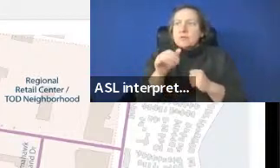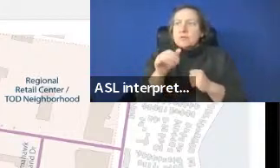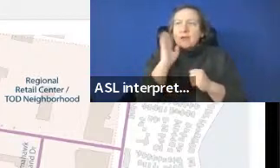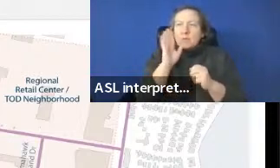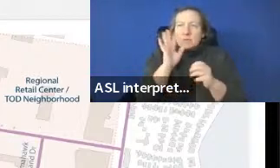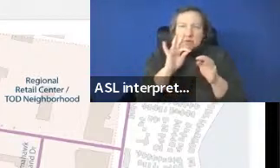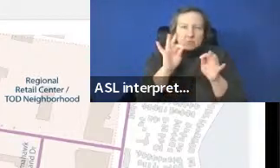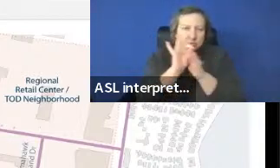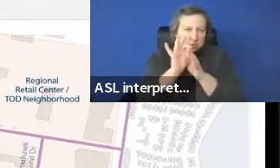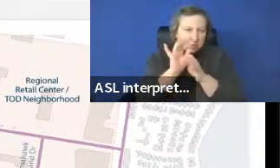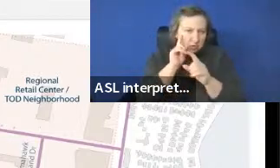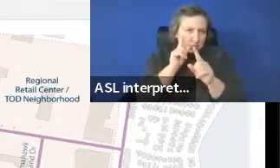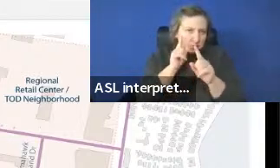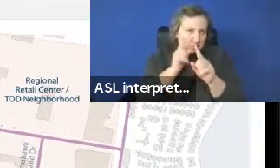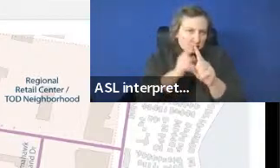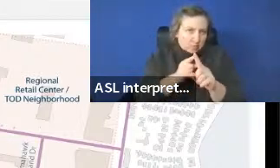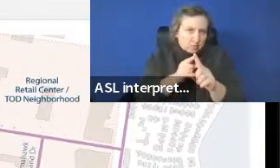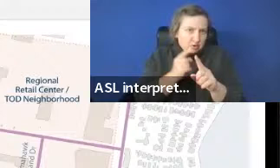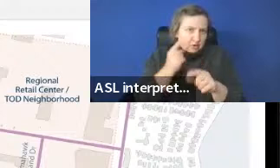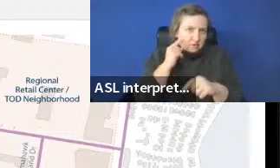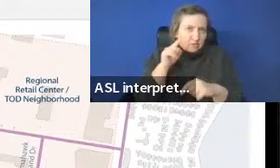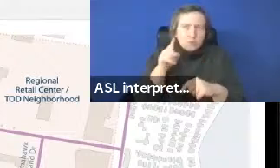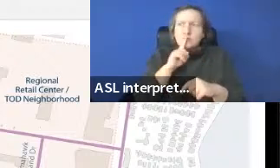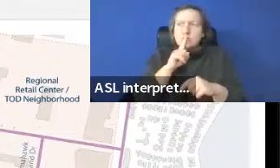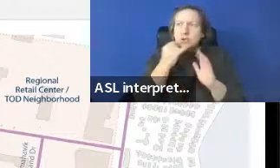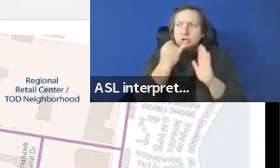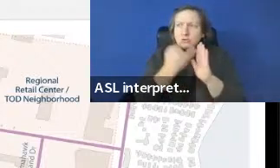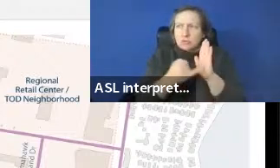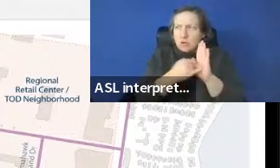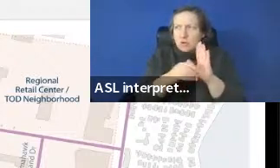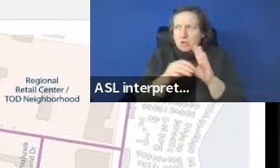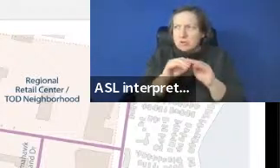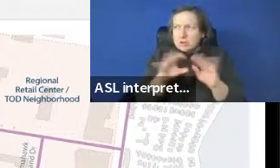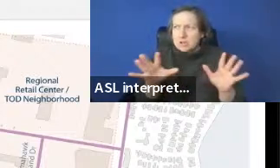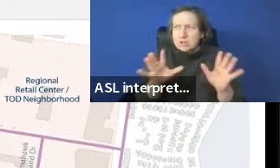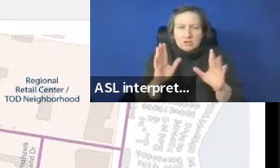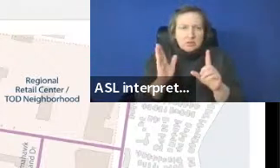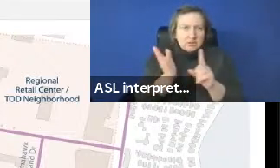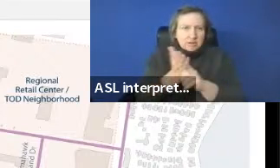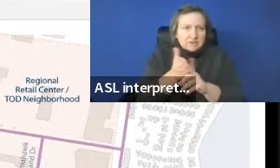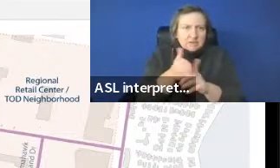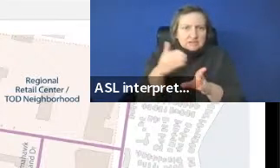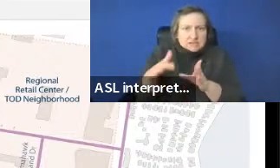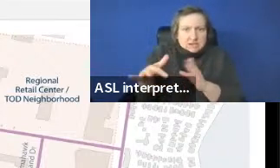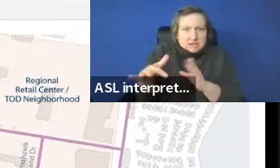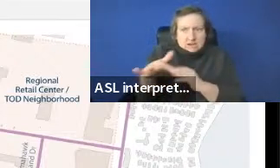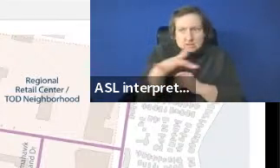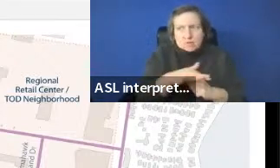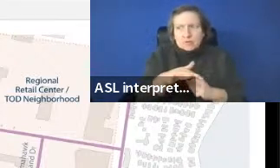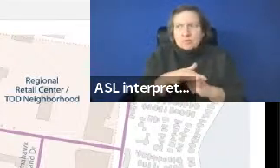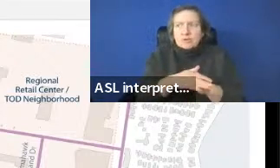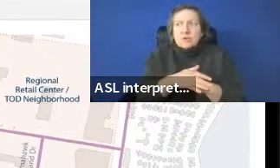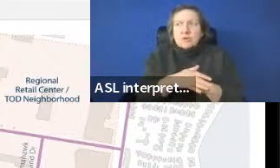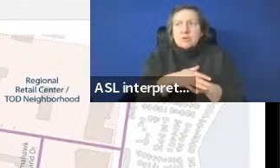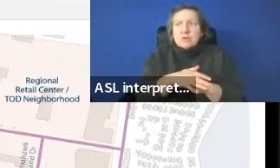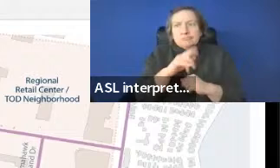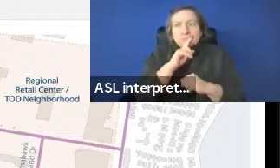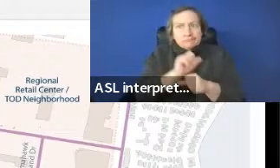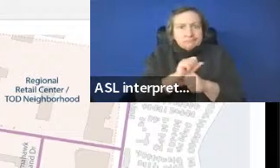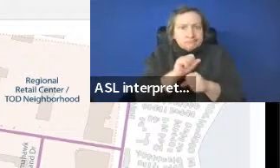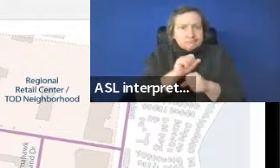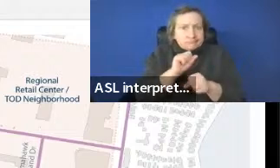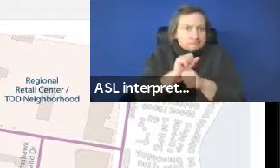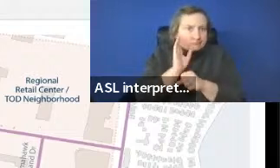point for you to really draw out and convince the neighborhoods that this is the case,